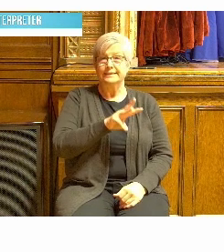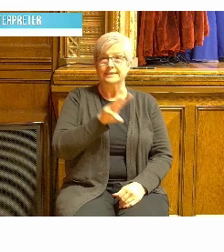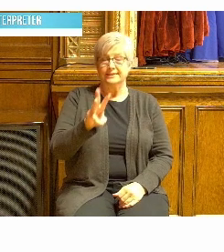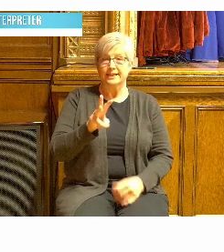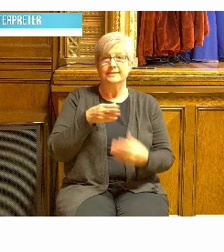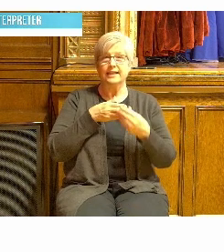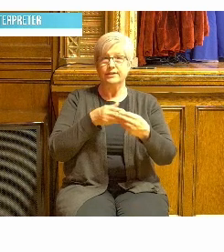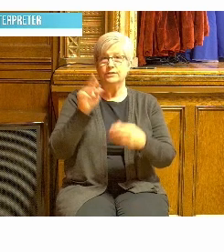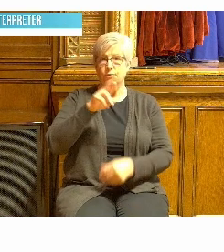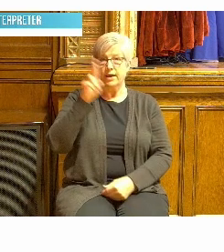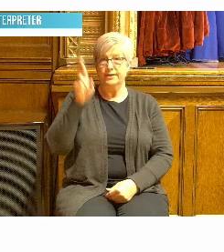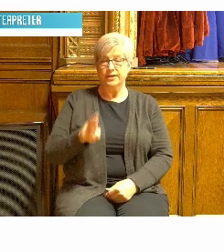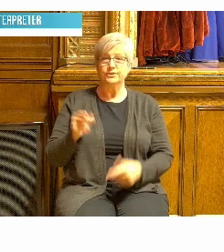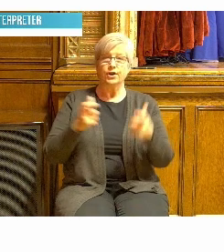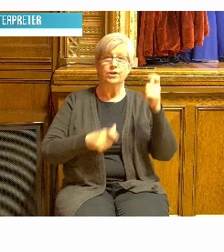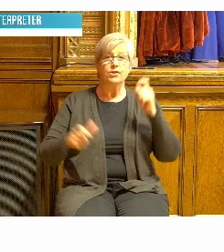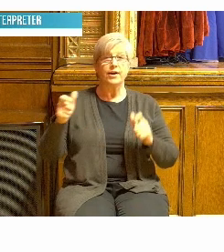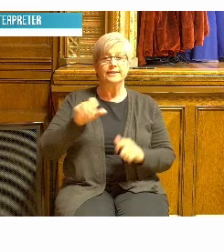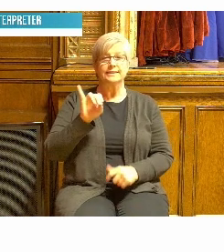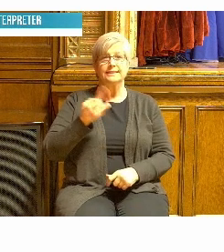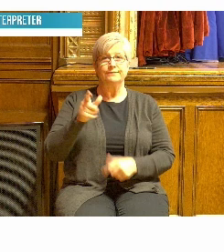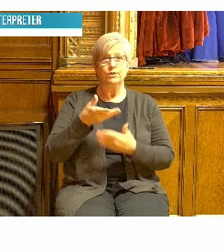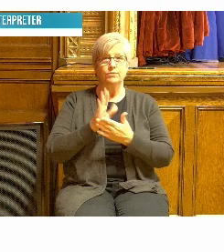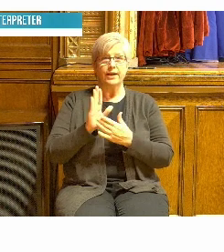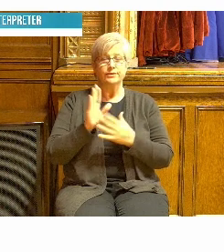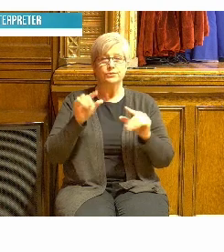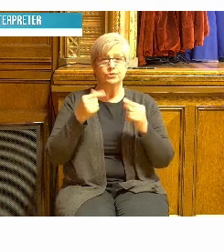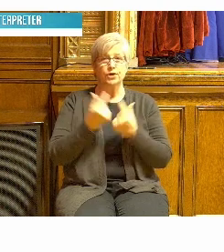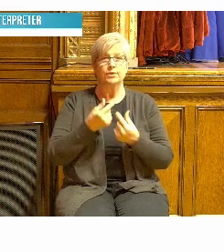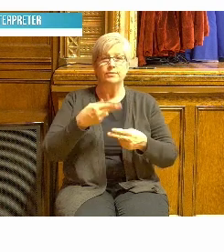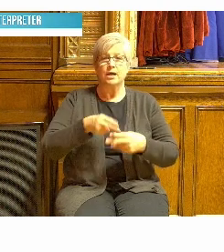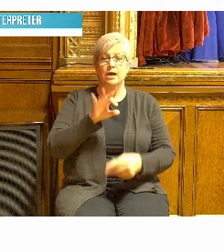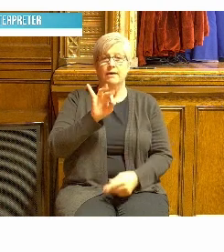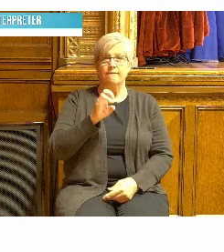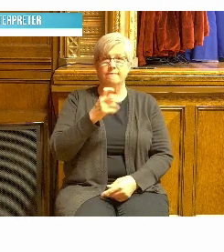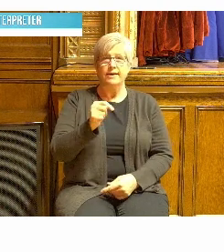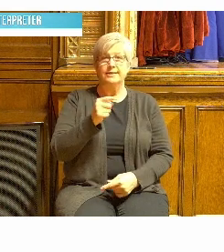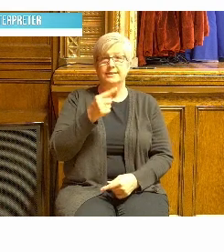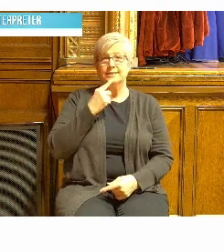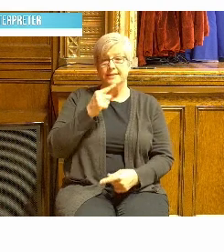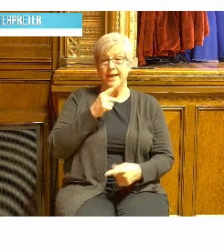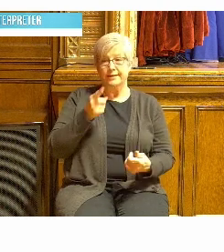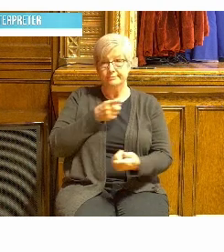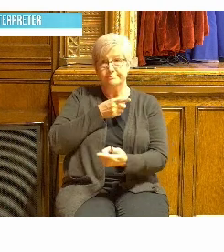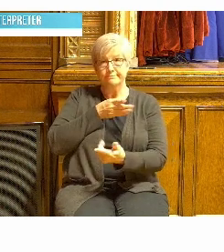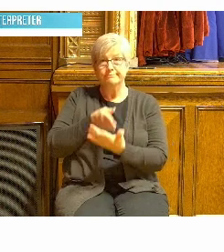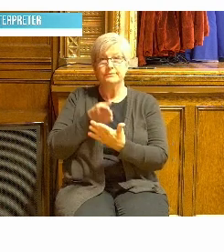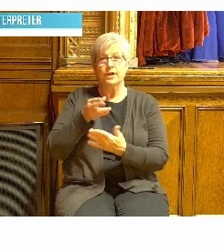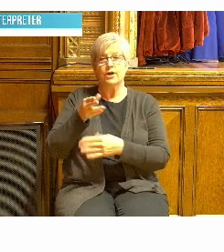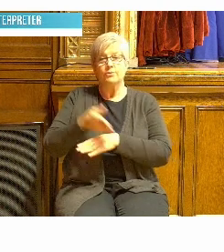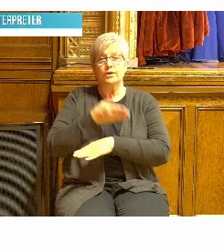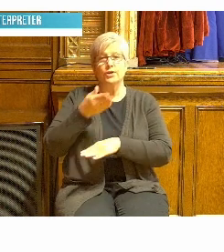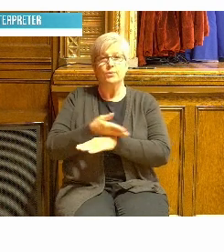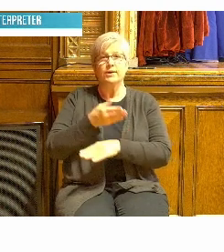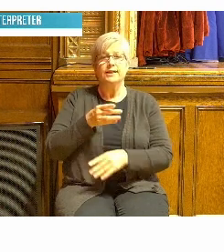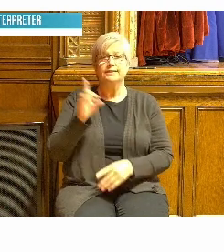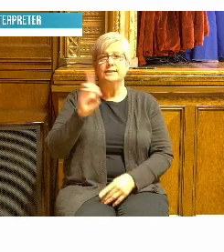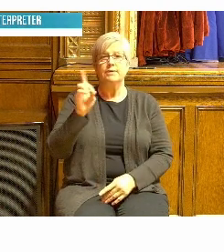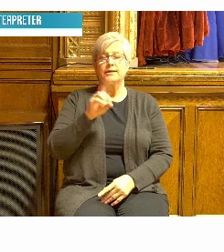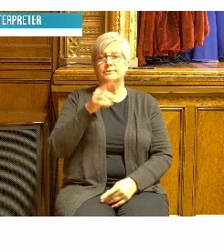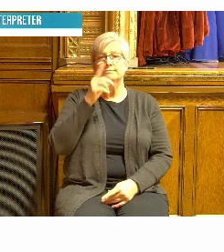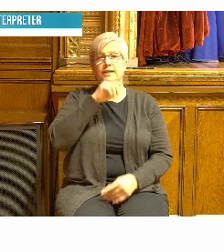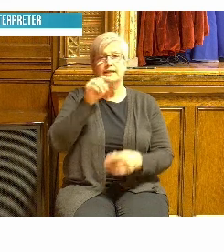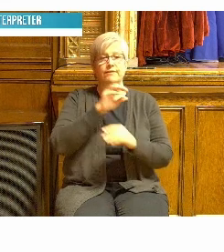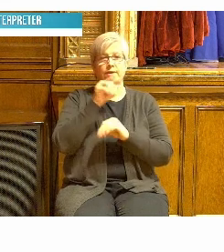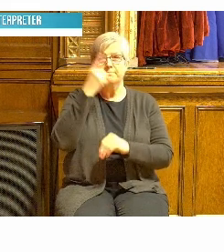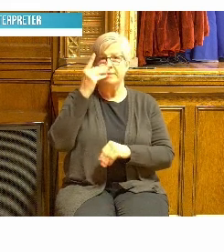the leaders of Rochester's largest civil rights group, FIGHT, said in reference to urban renewal that democracy is a farce as long as Black